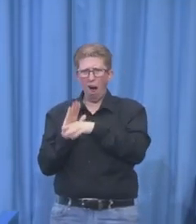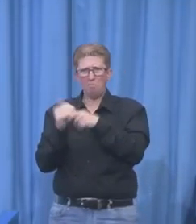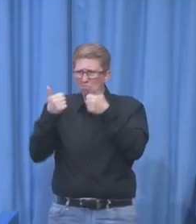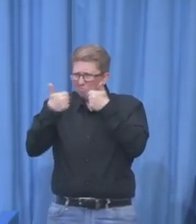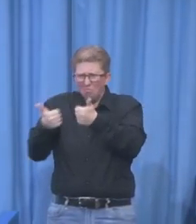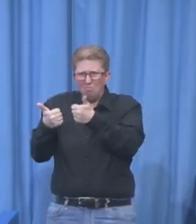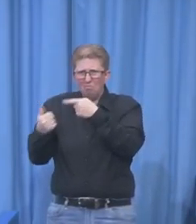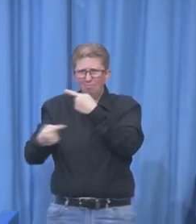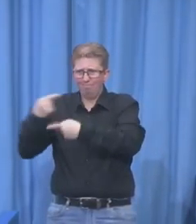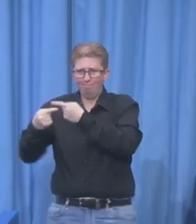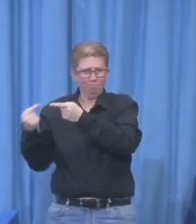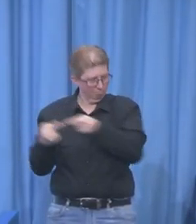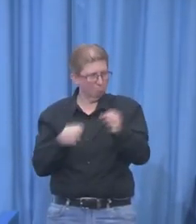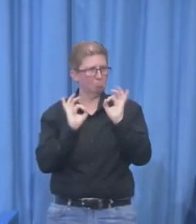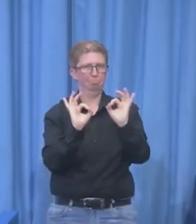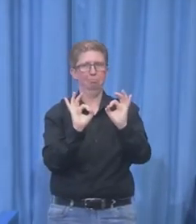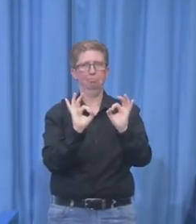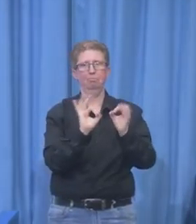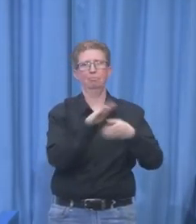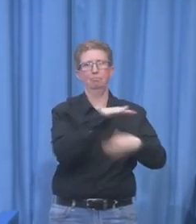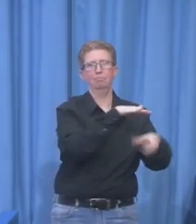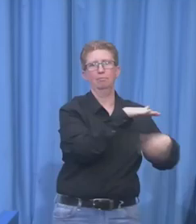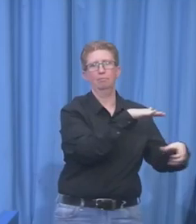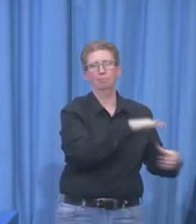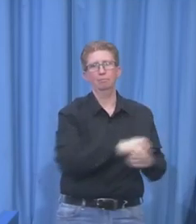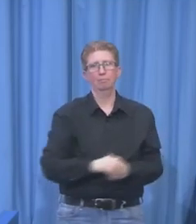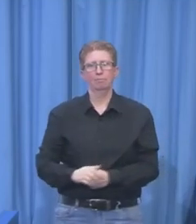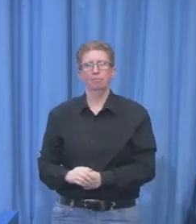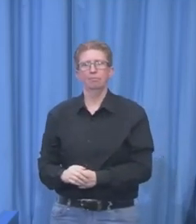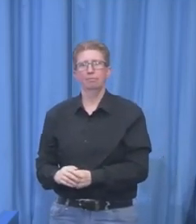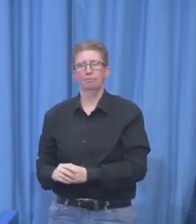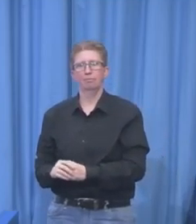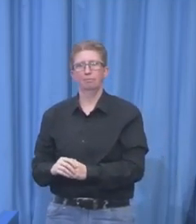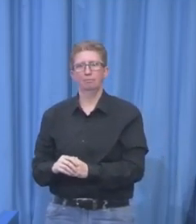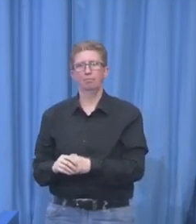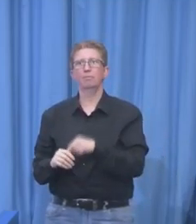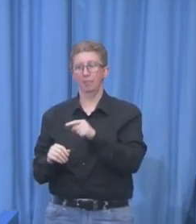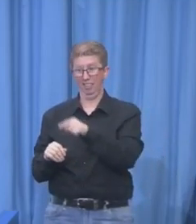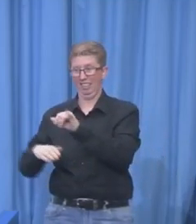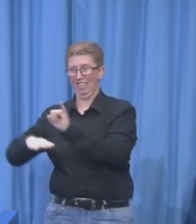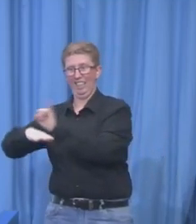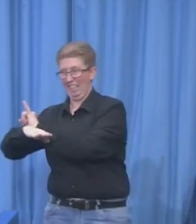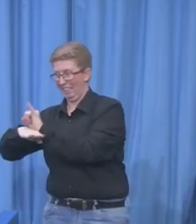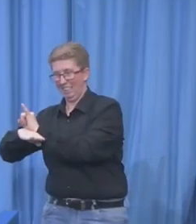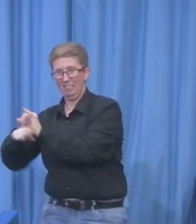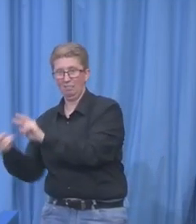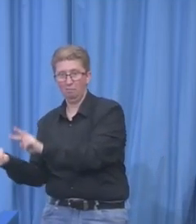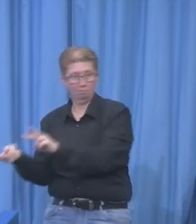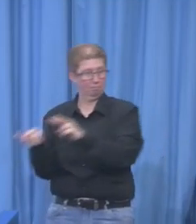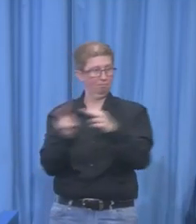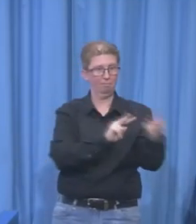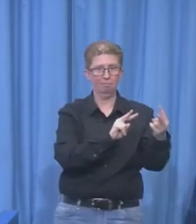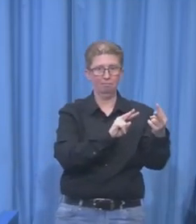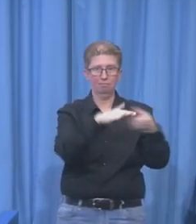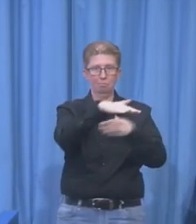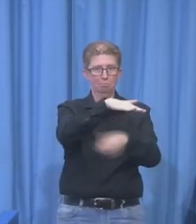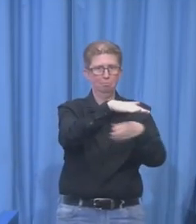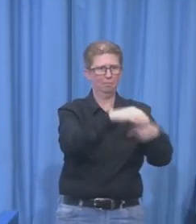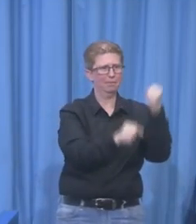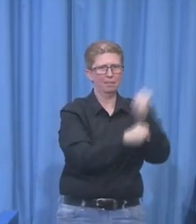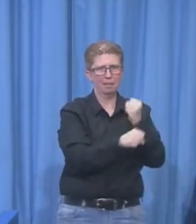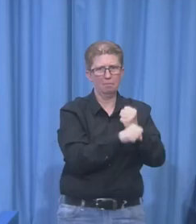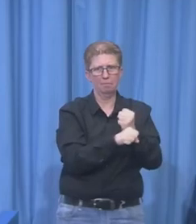best practice, and the important components of this program, we can see that in this program, we have three